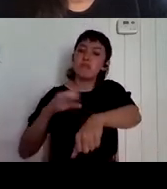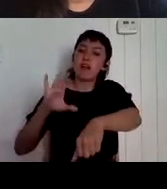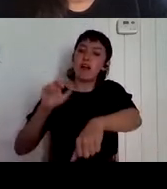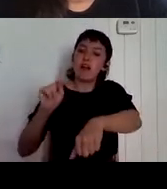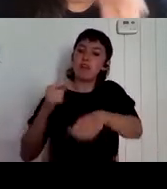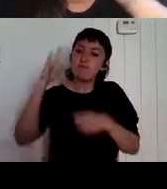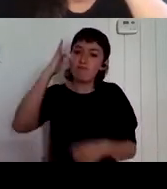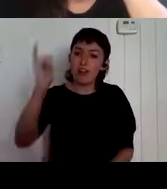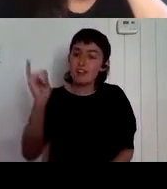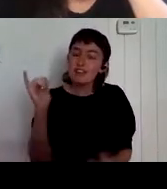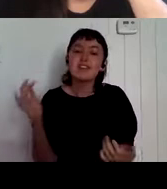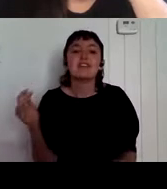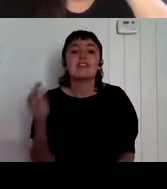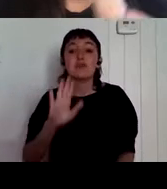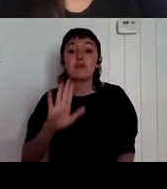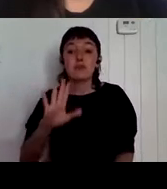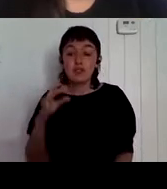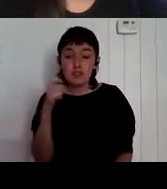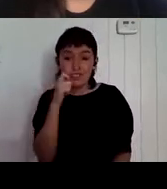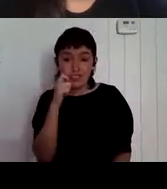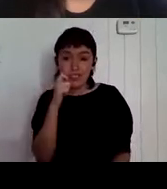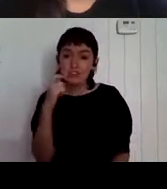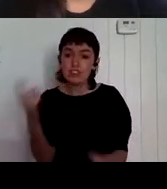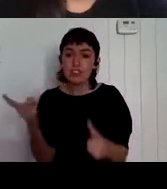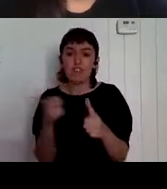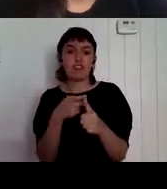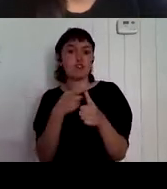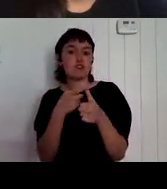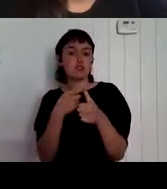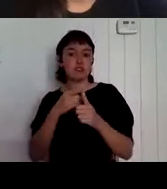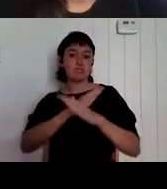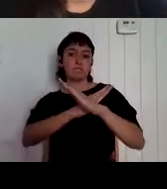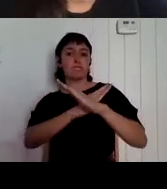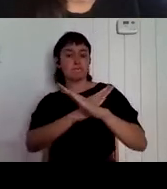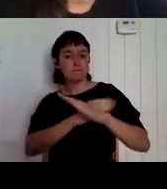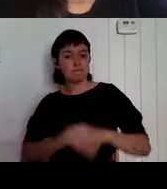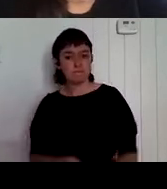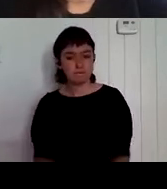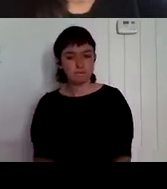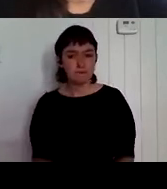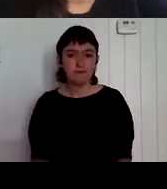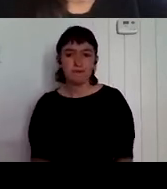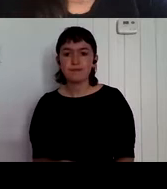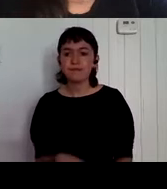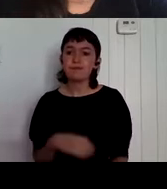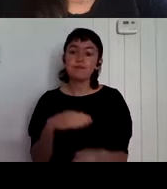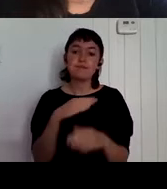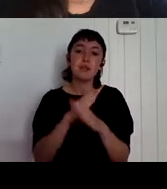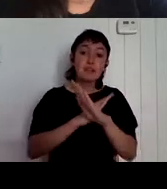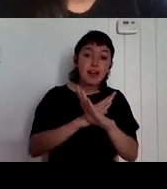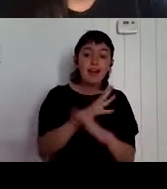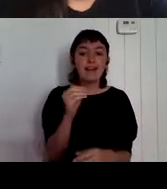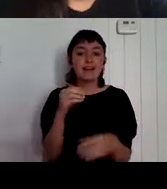Your skin is your first line of defense from keeping things out. And keeping yourself in. Both are, both are very important.